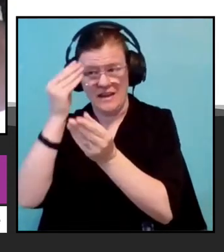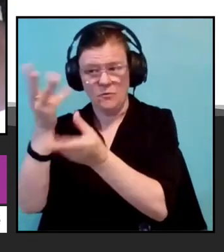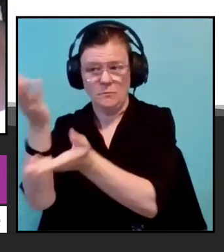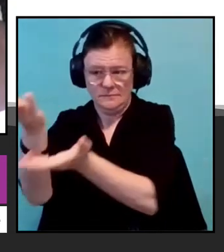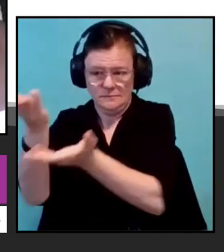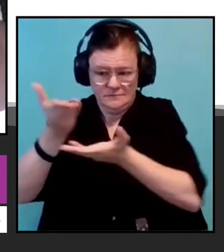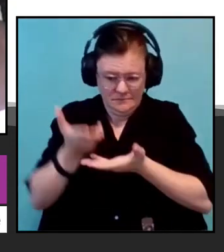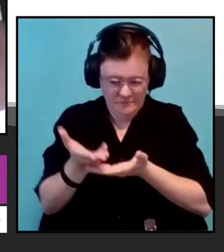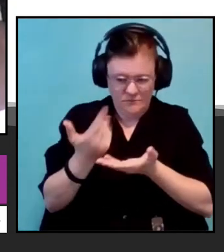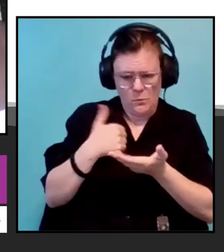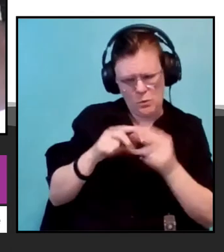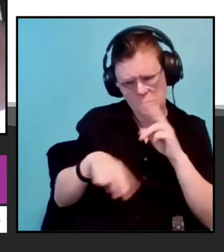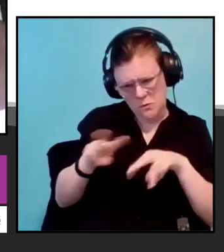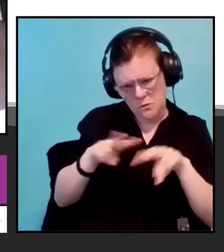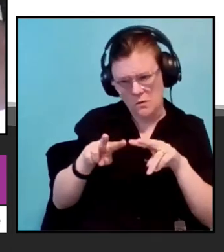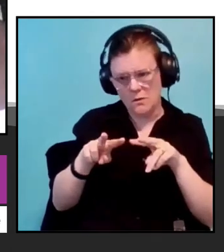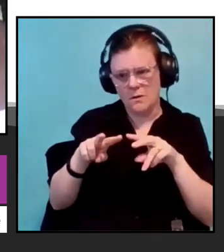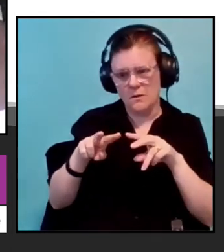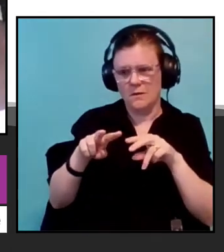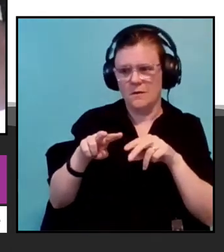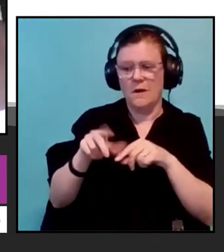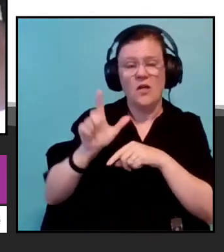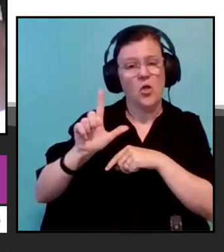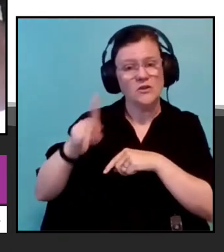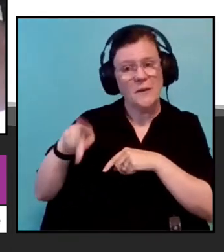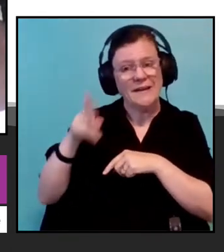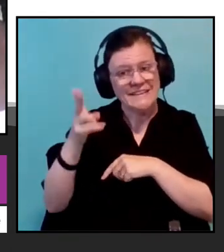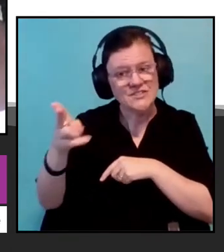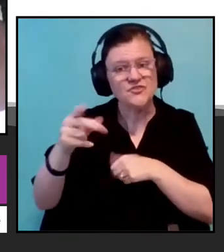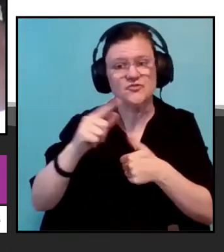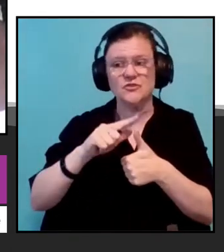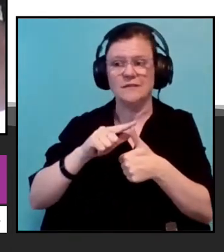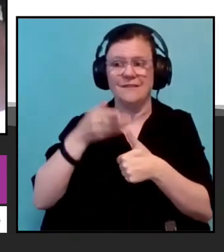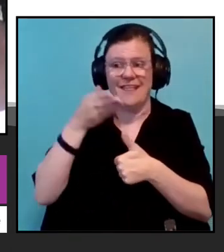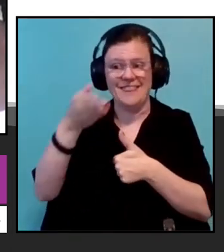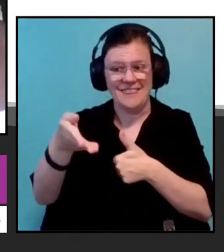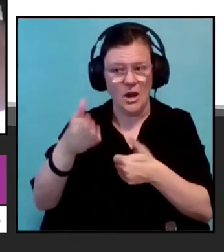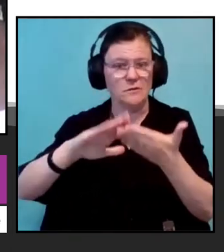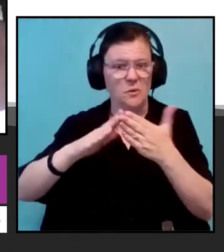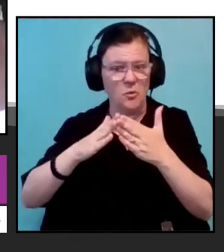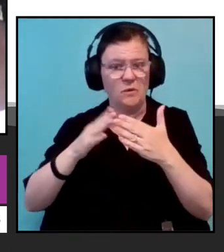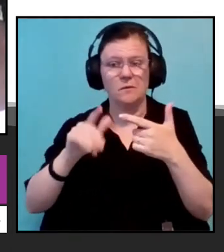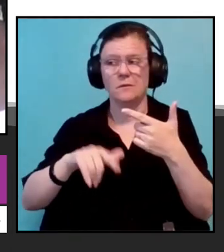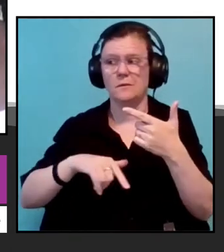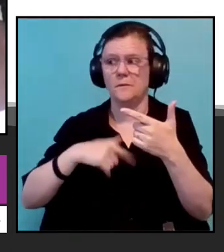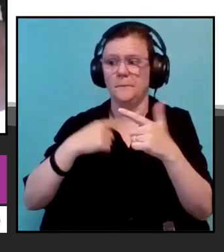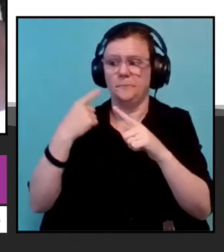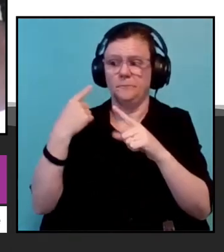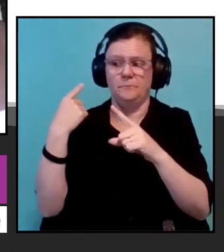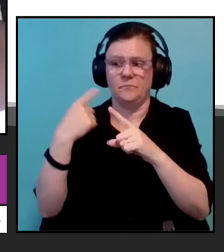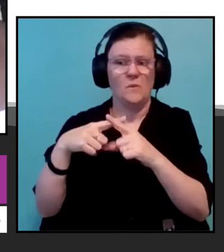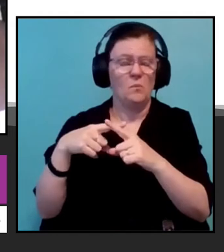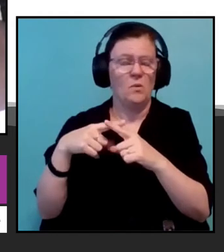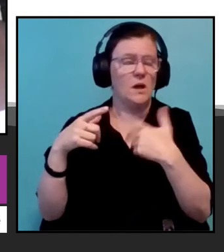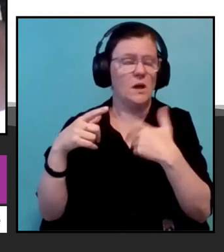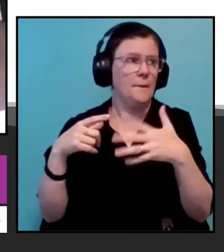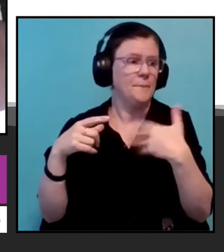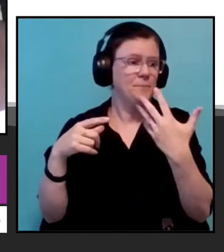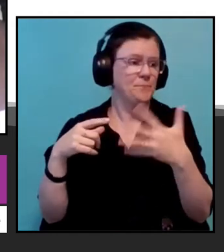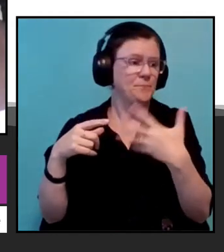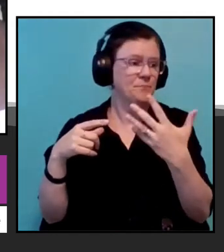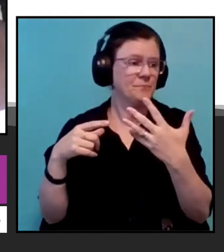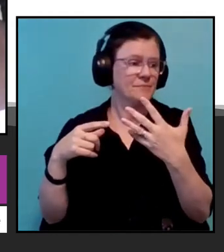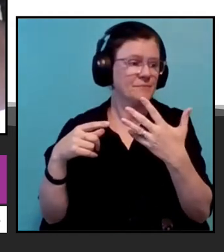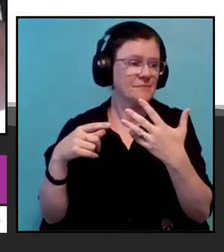deck where we were able to look at the Laundromat Project's history in Bed-Stuy and then also learn more about